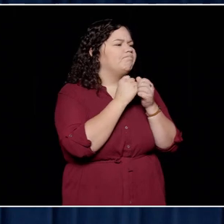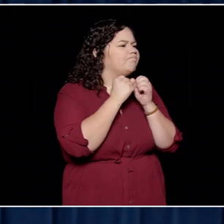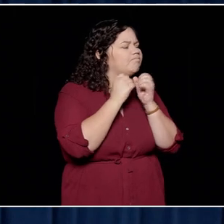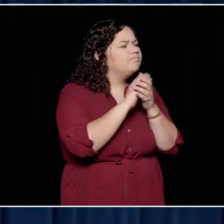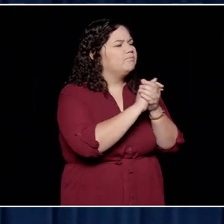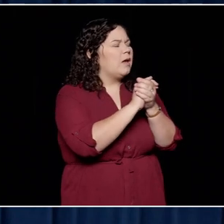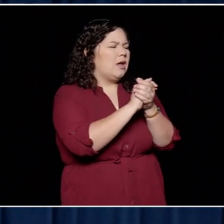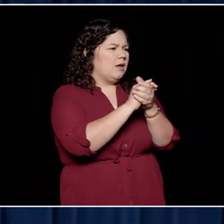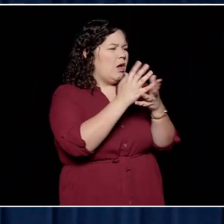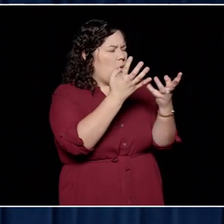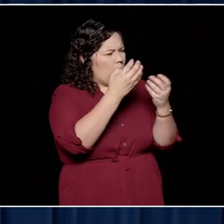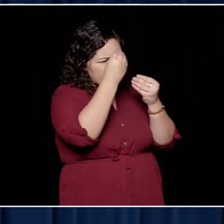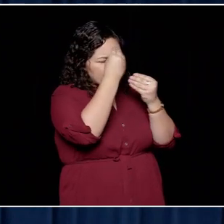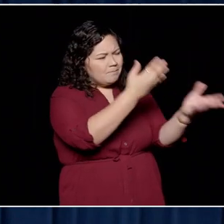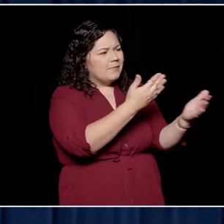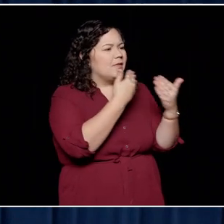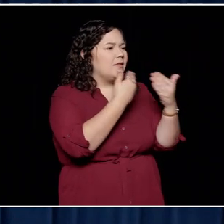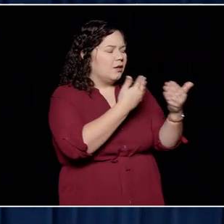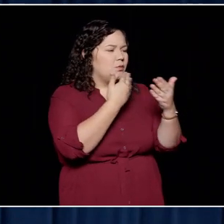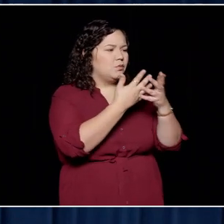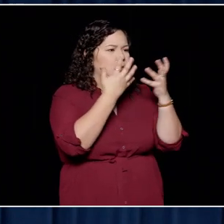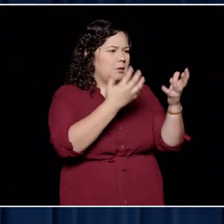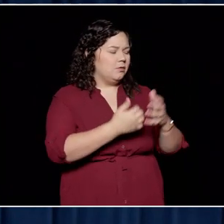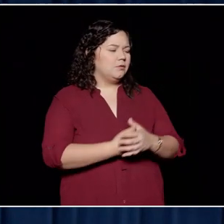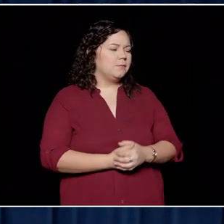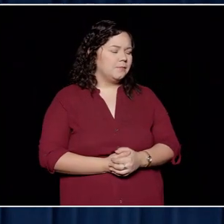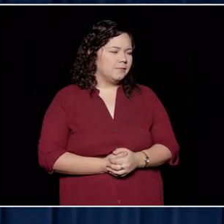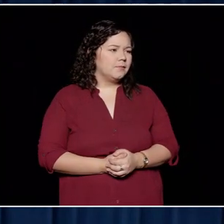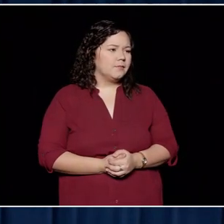sincere gratitude to you.